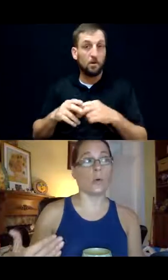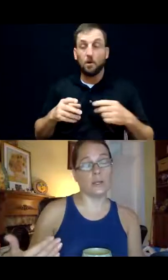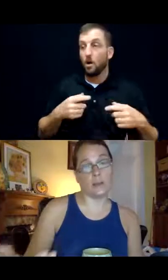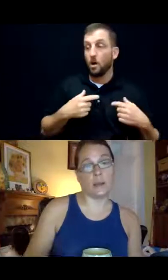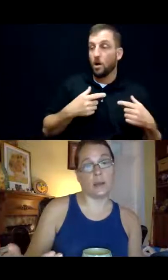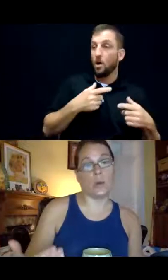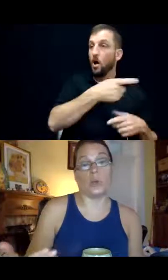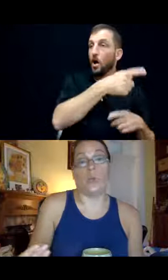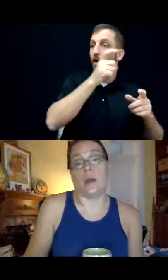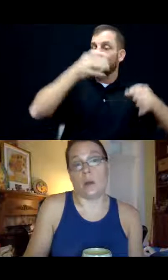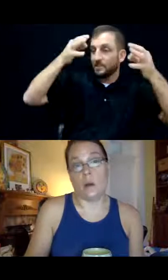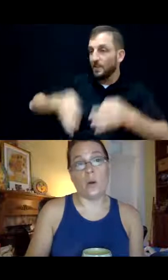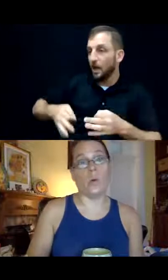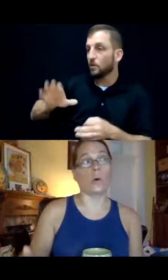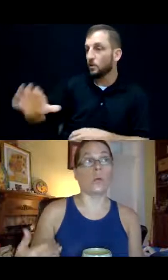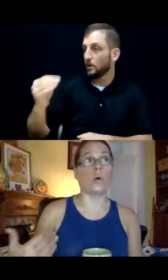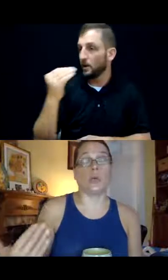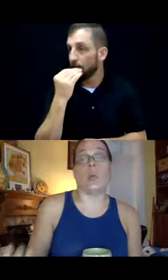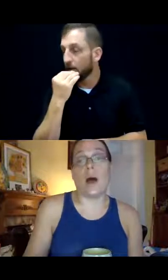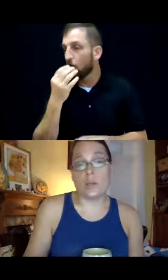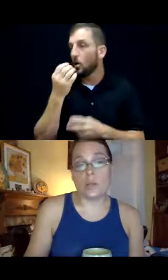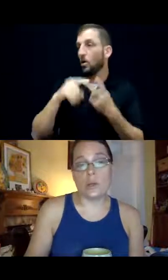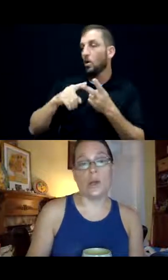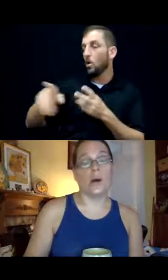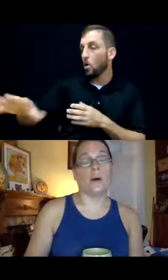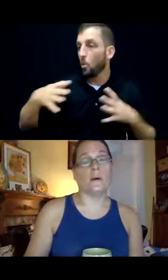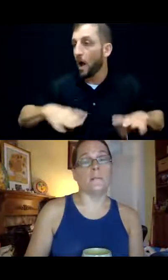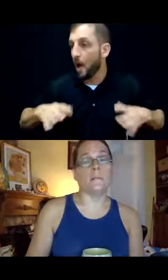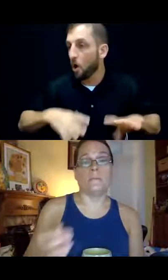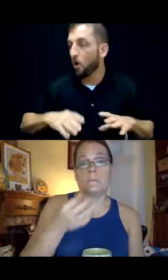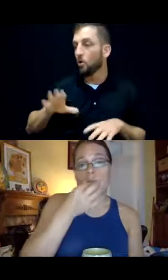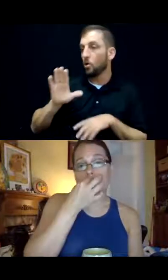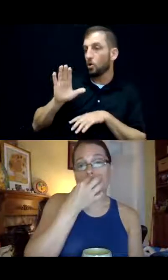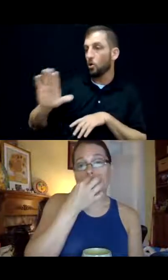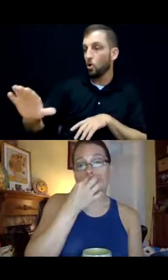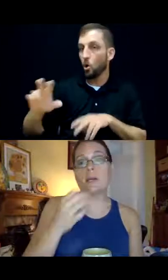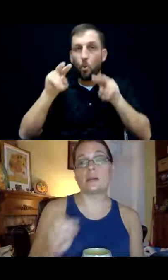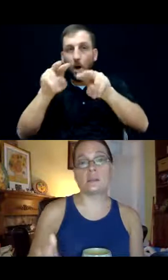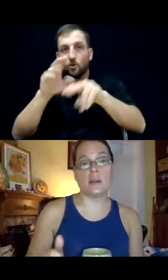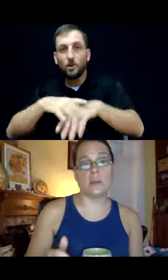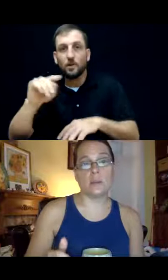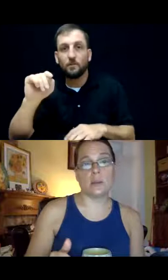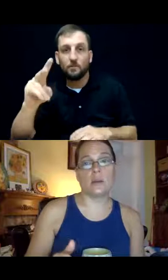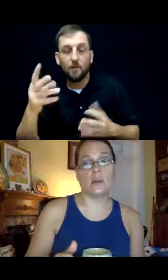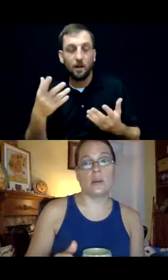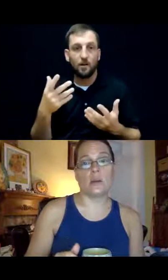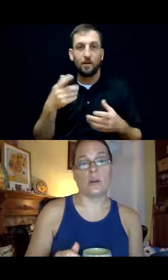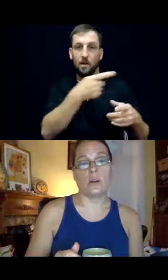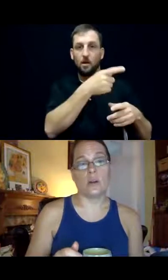the right to decide what you wear or what you watch. Um, next slide, please.